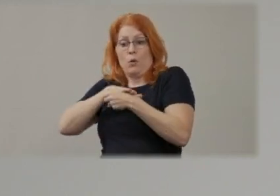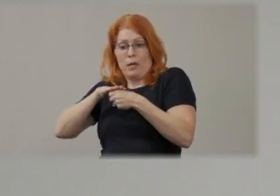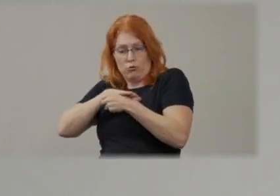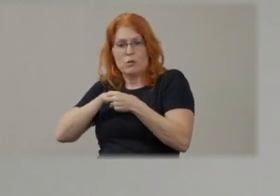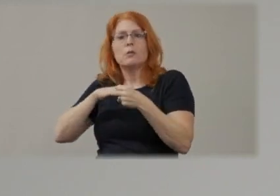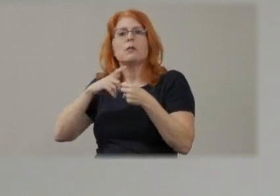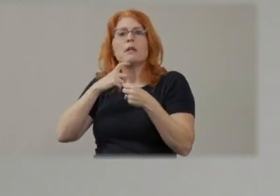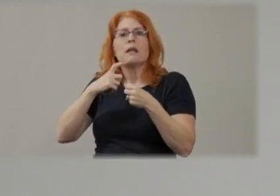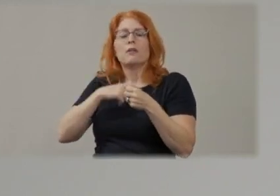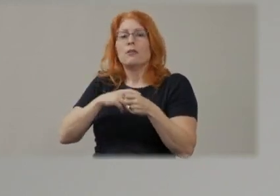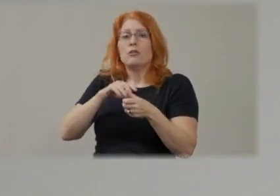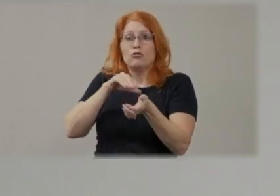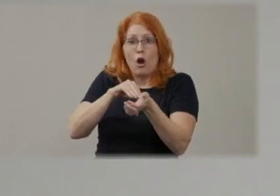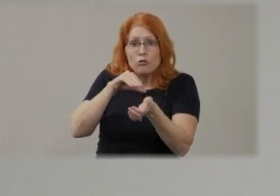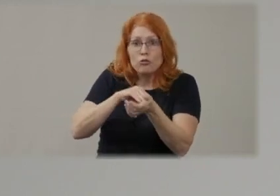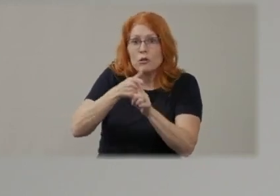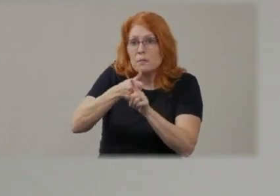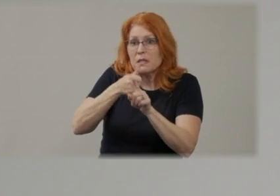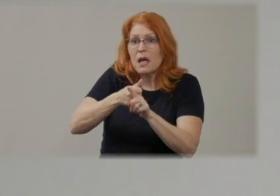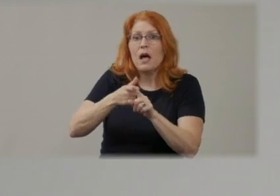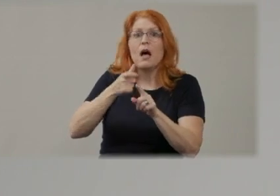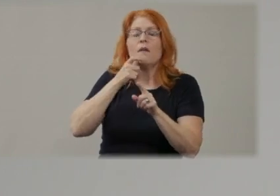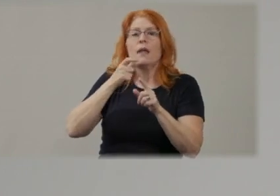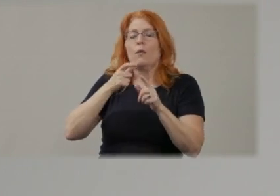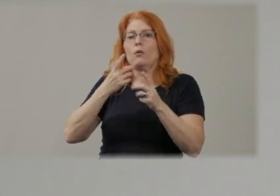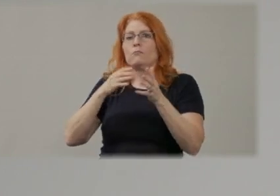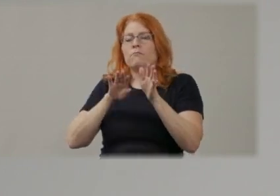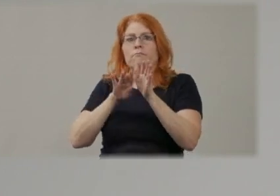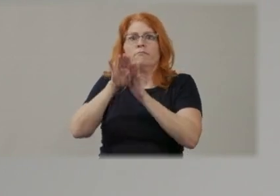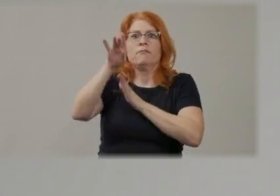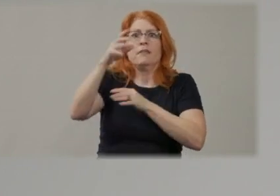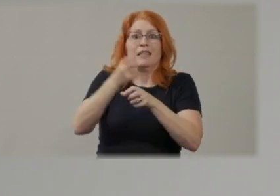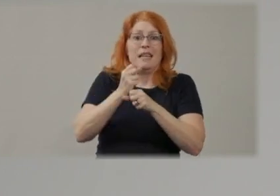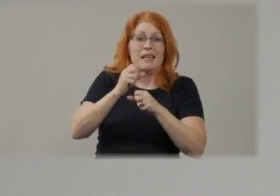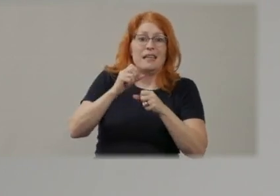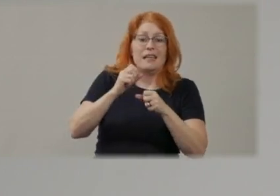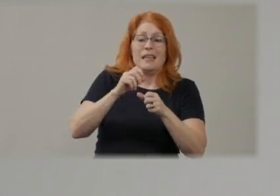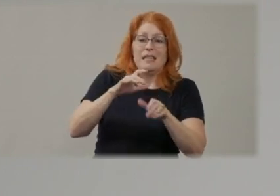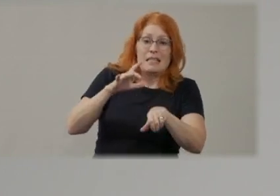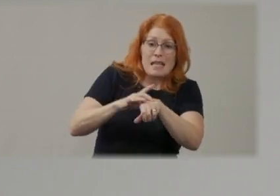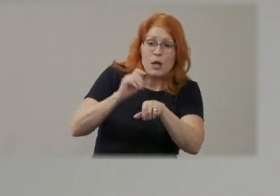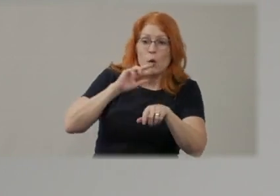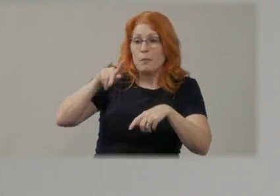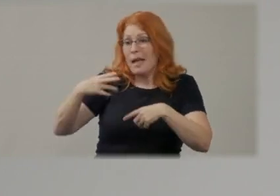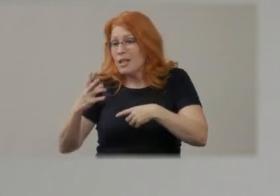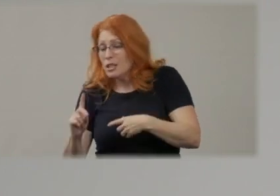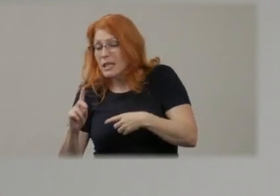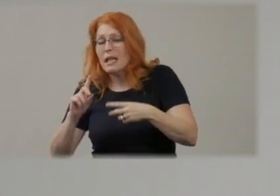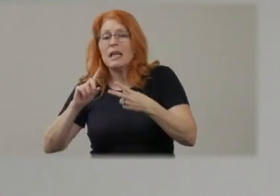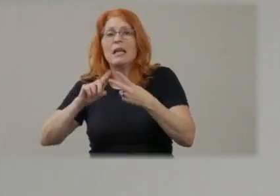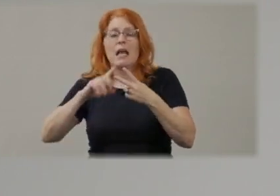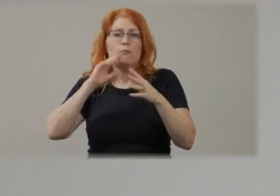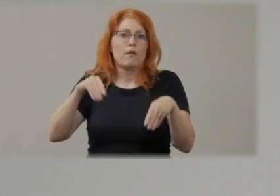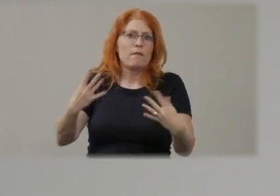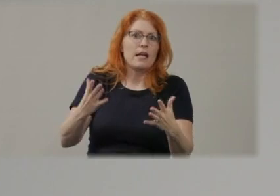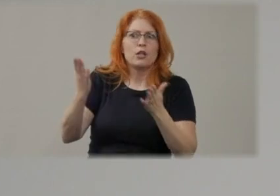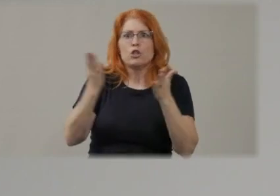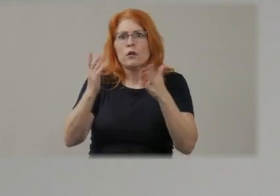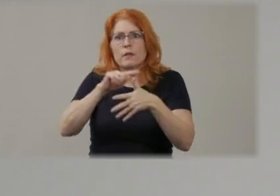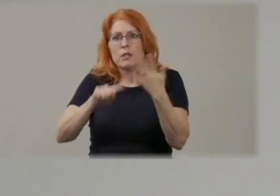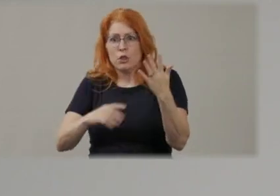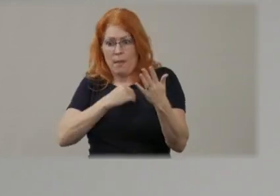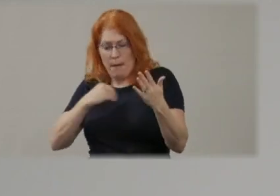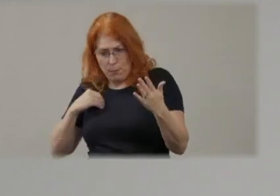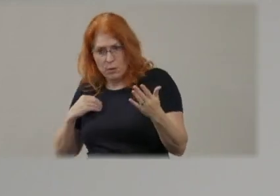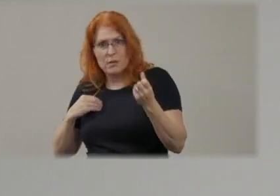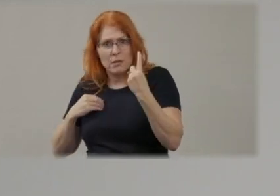are docs. They were pending getting either their PsyD or their PhD, and they were providing all this service to our